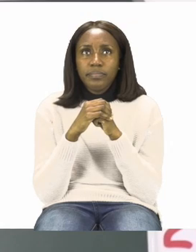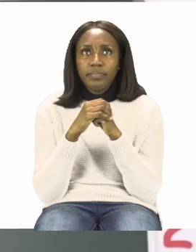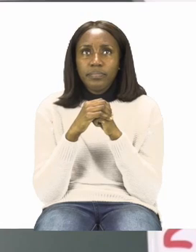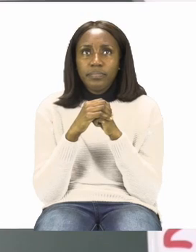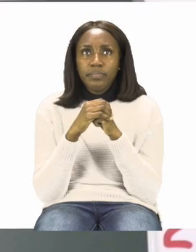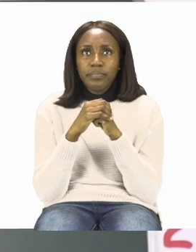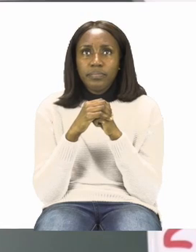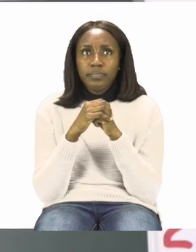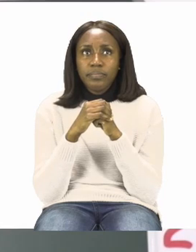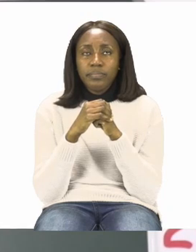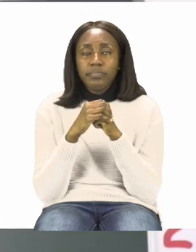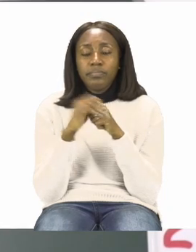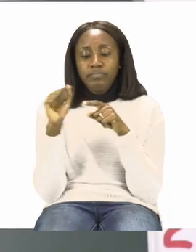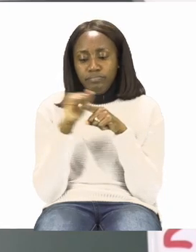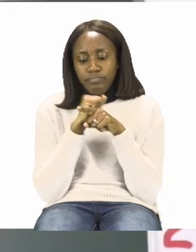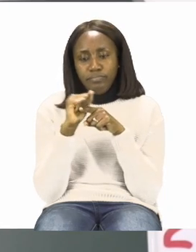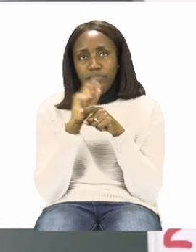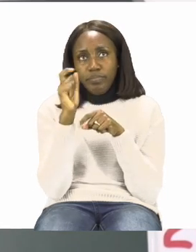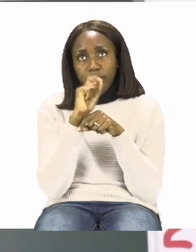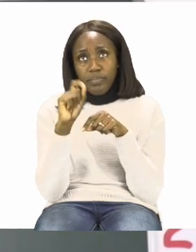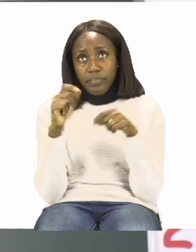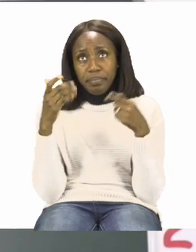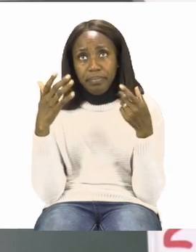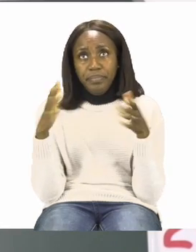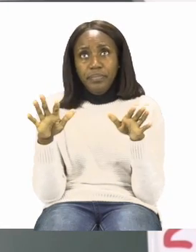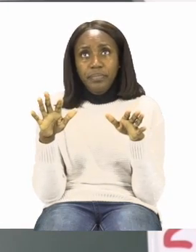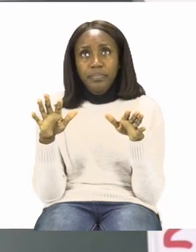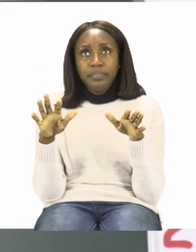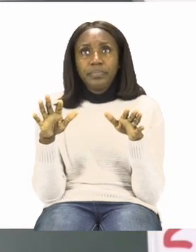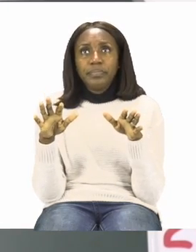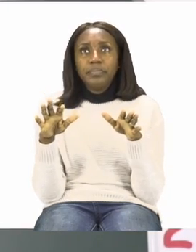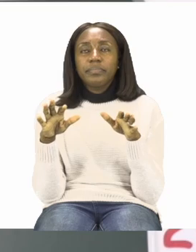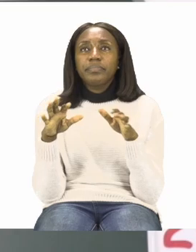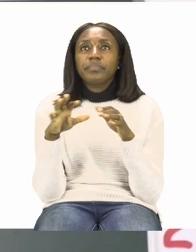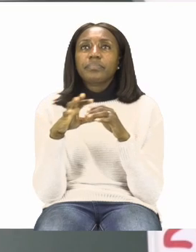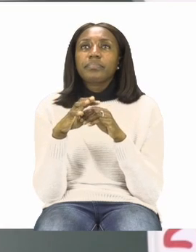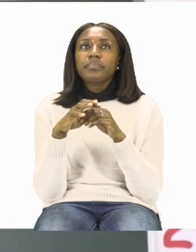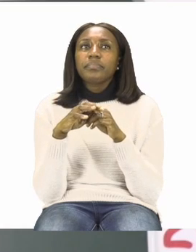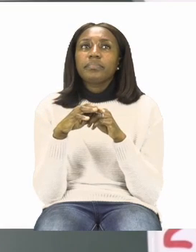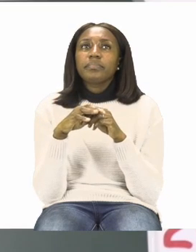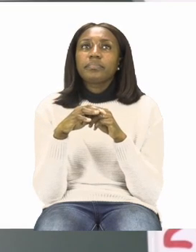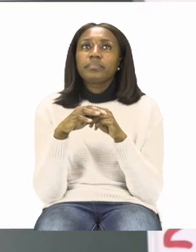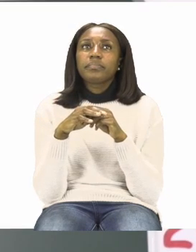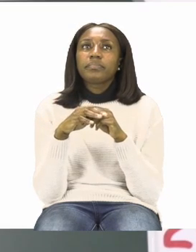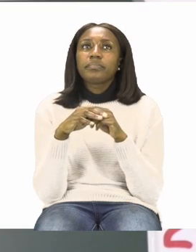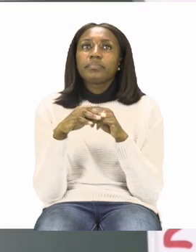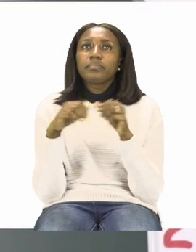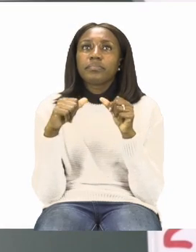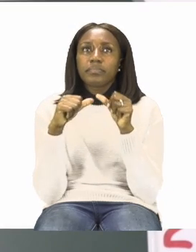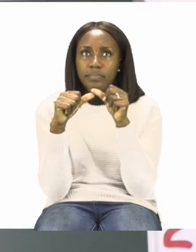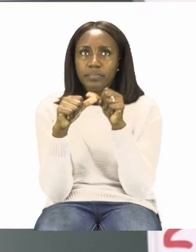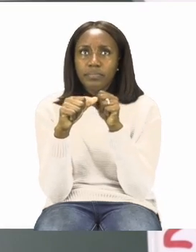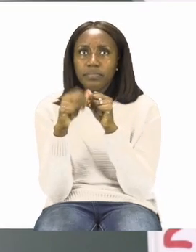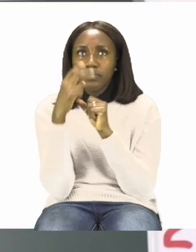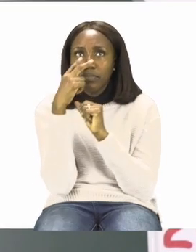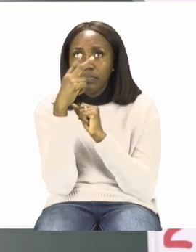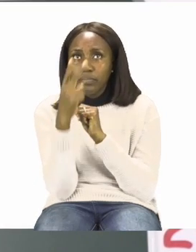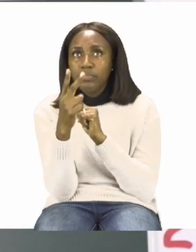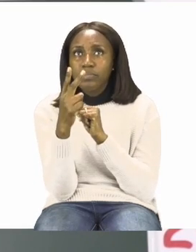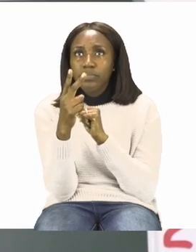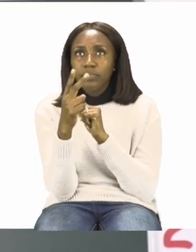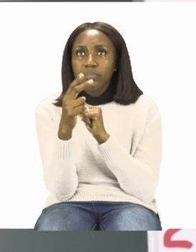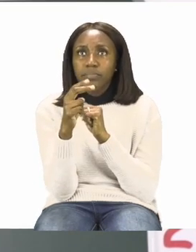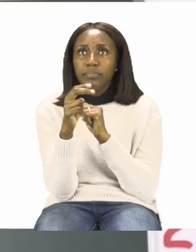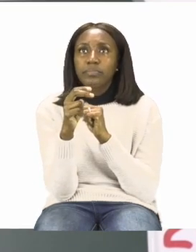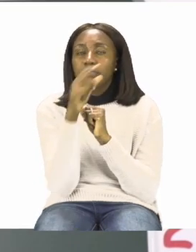you have traced all your words, you have to go ahead and match each